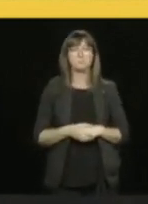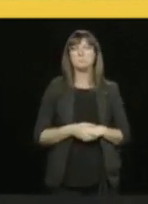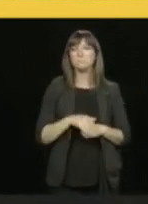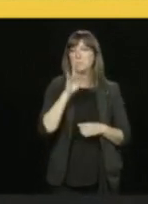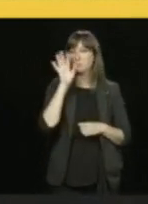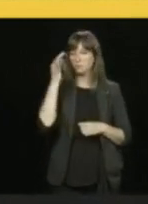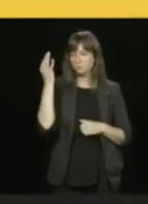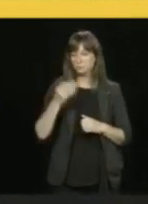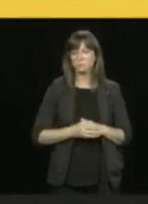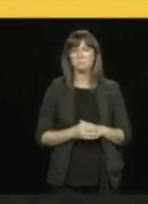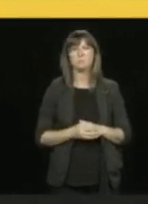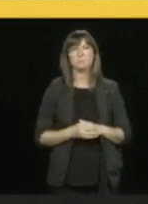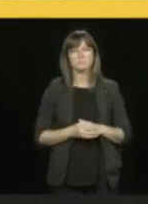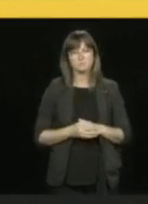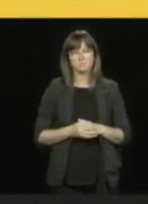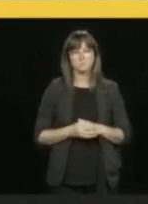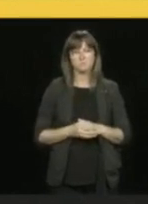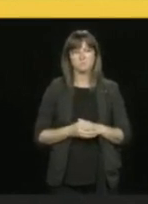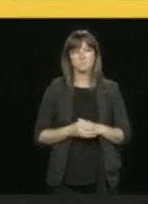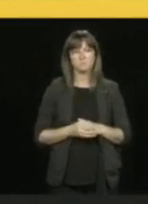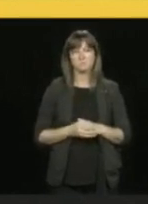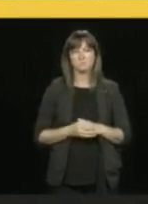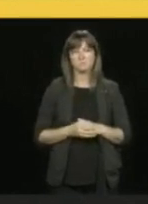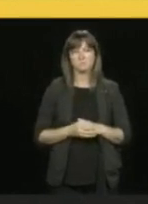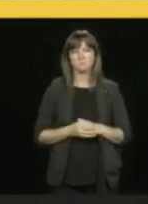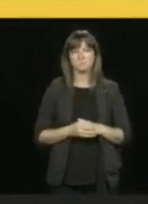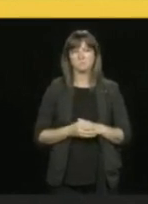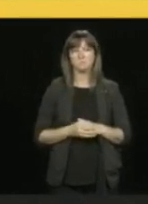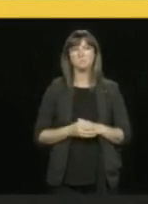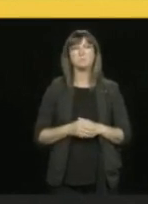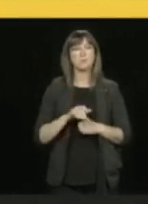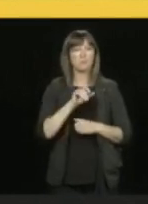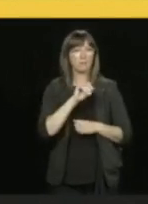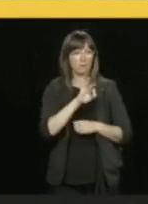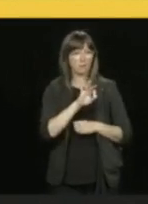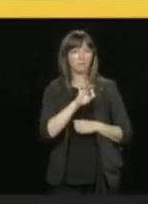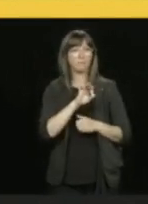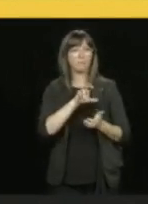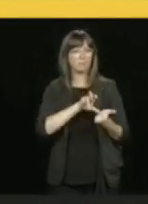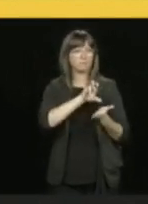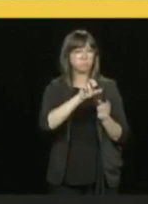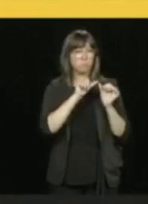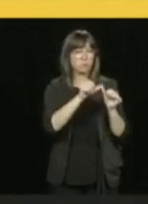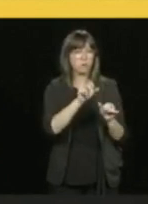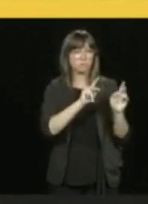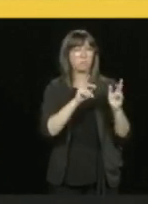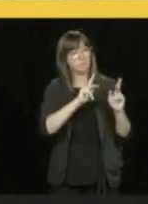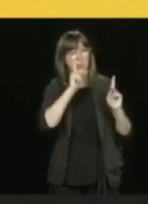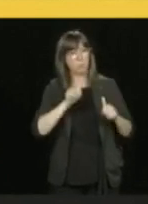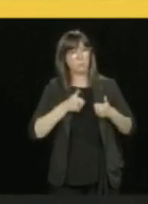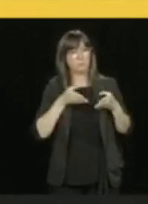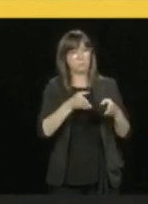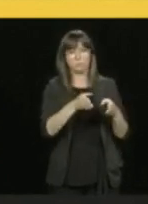By investing to eliminate chronic homelessness, we will create communities that are healthy and more